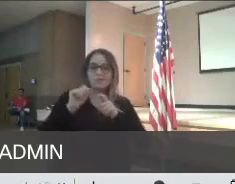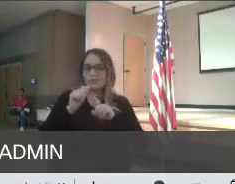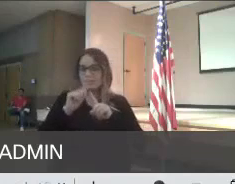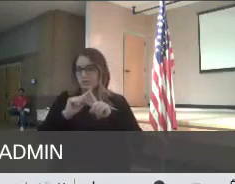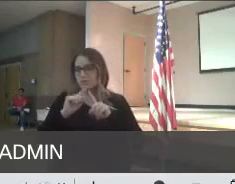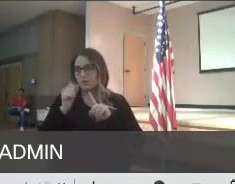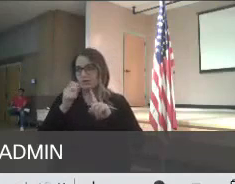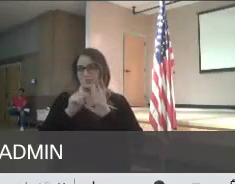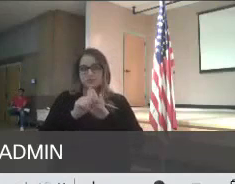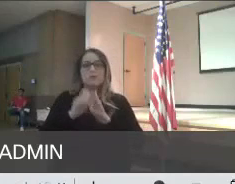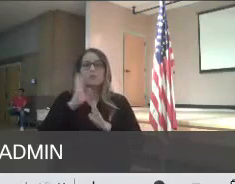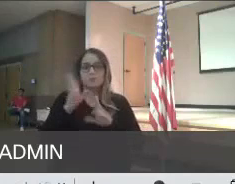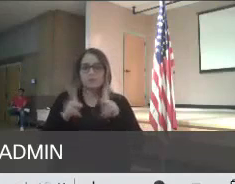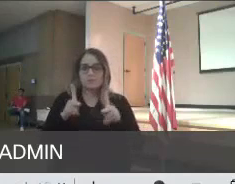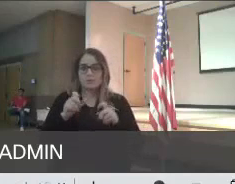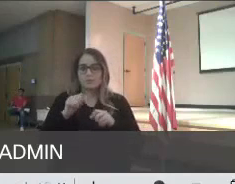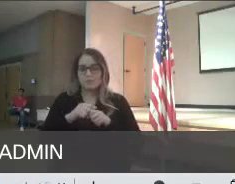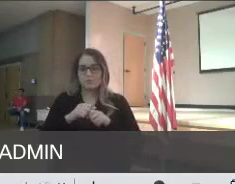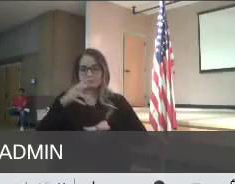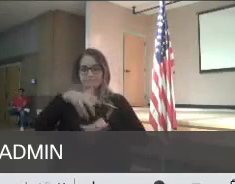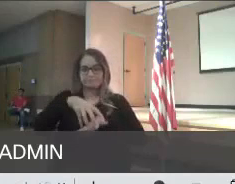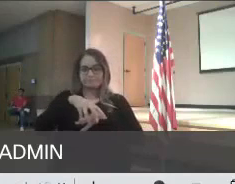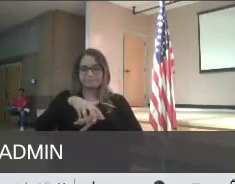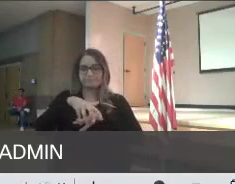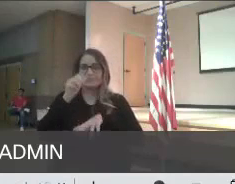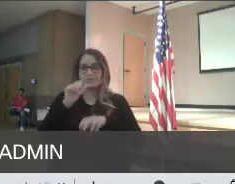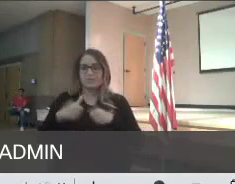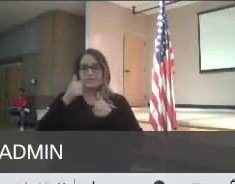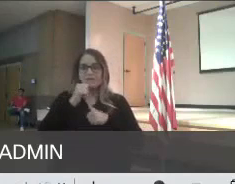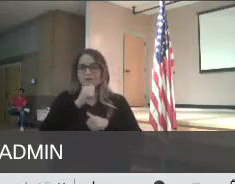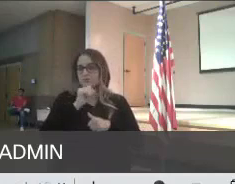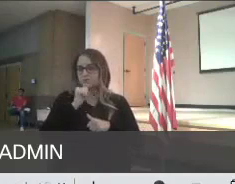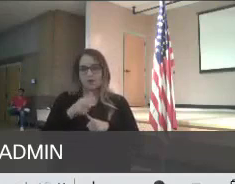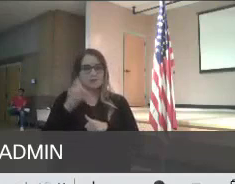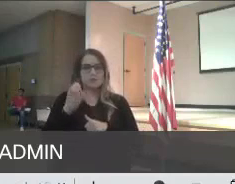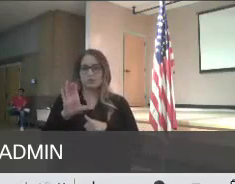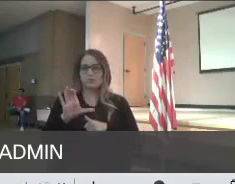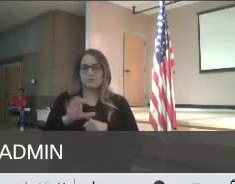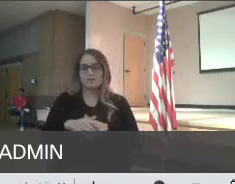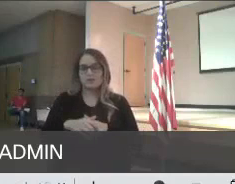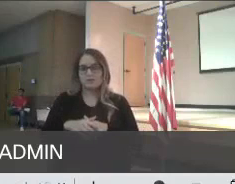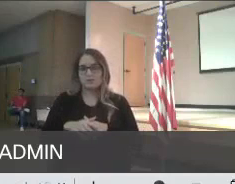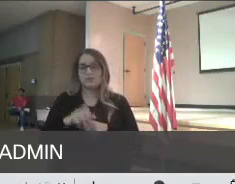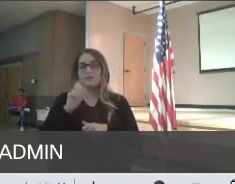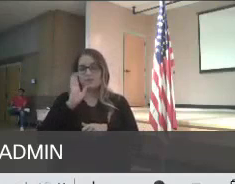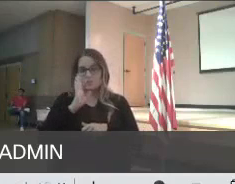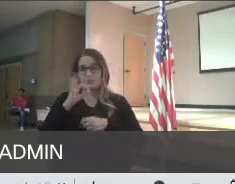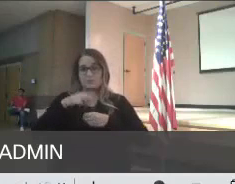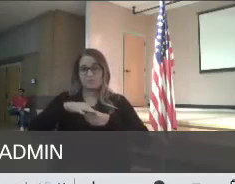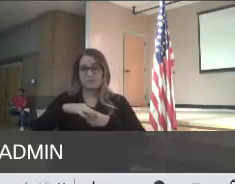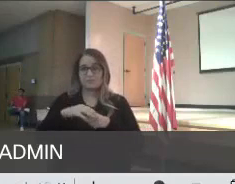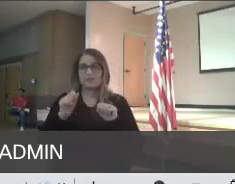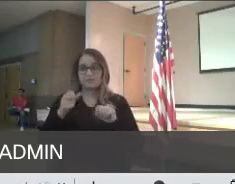states, but there will be people here in who settle in Arizona who are not documented, and they will be